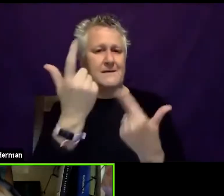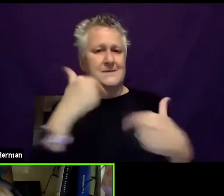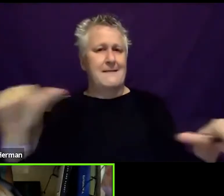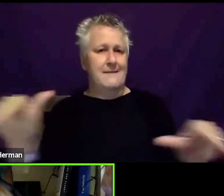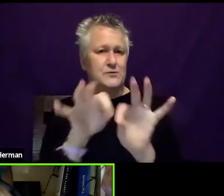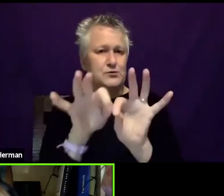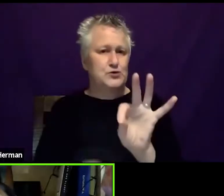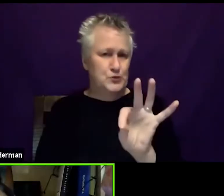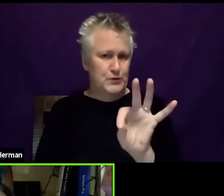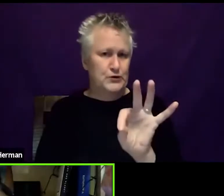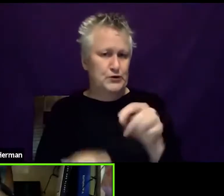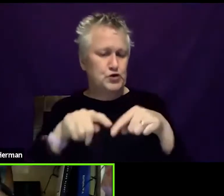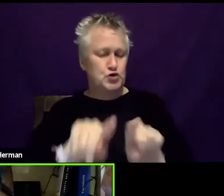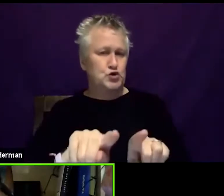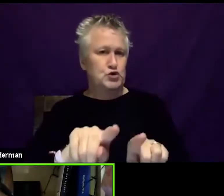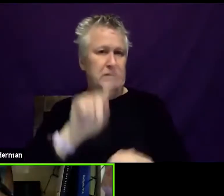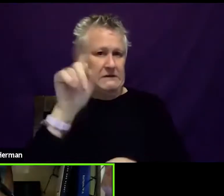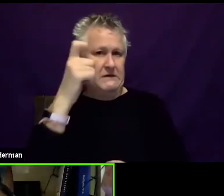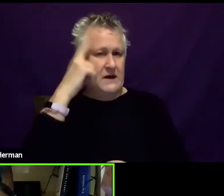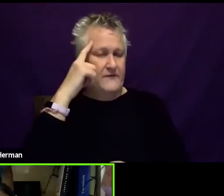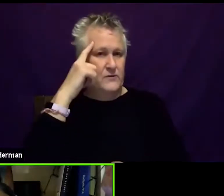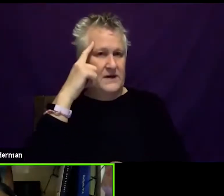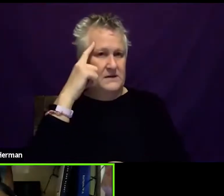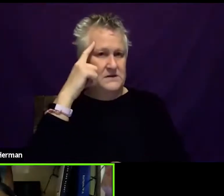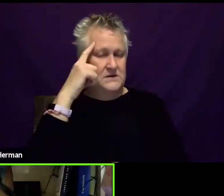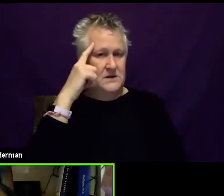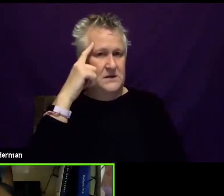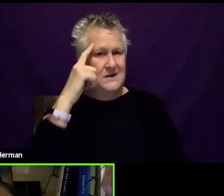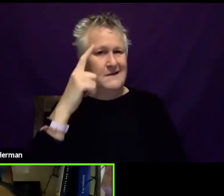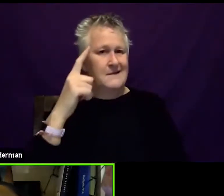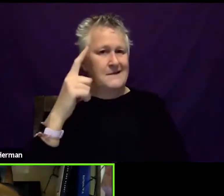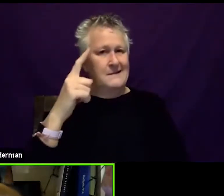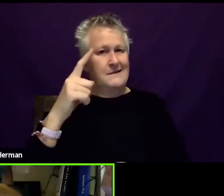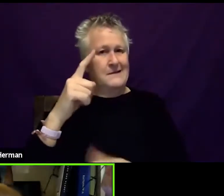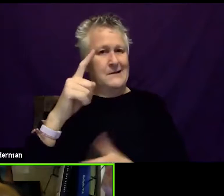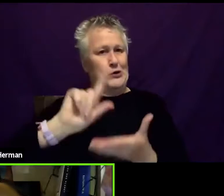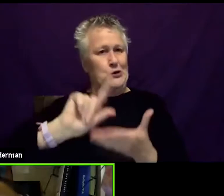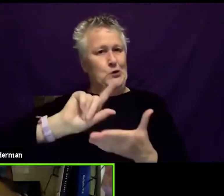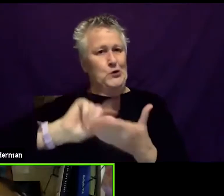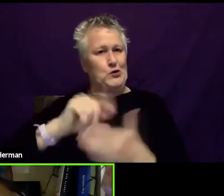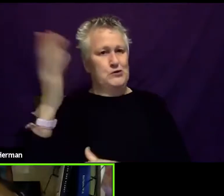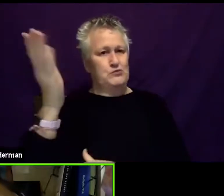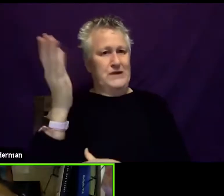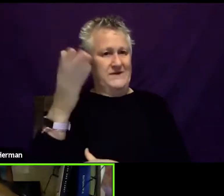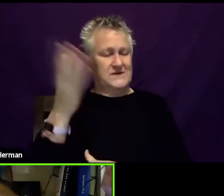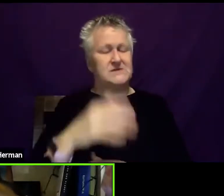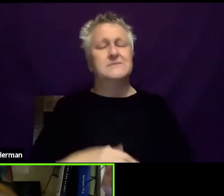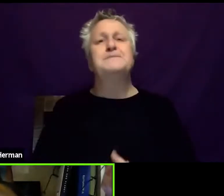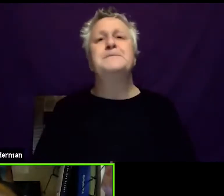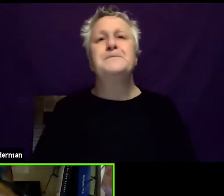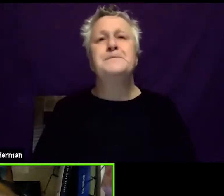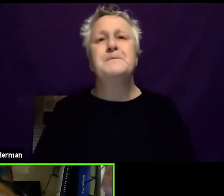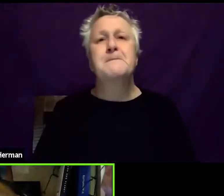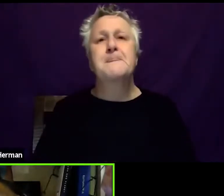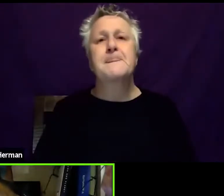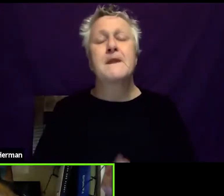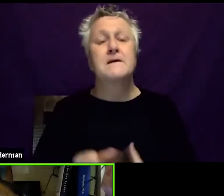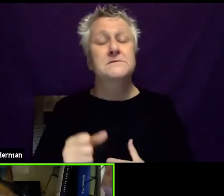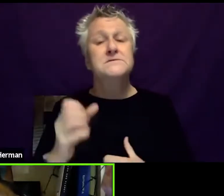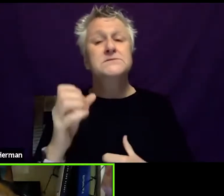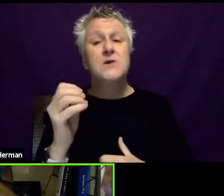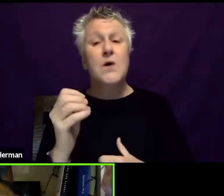briefings. So an interpreter was eventually available